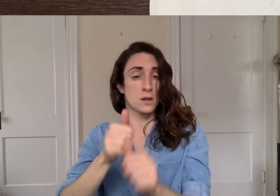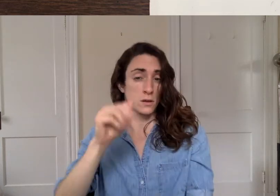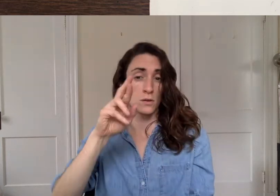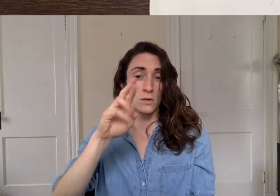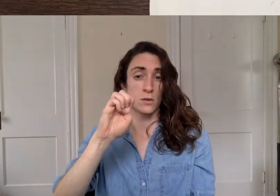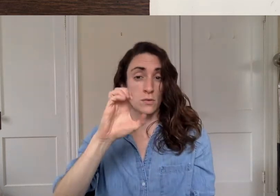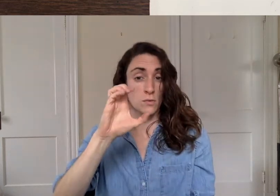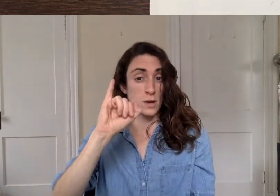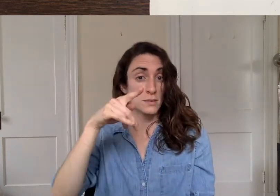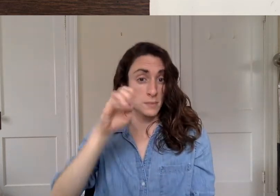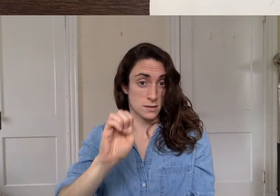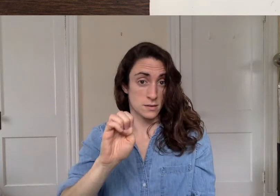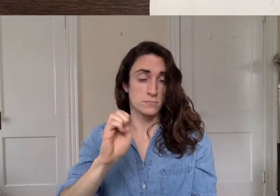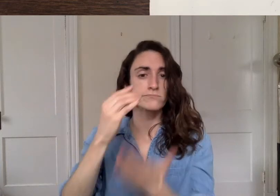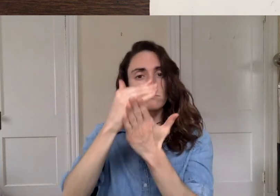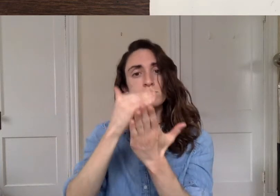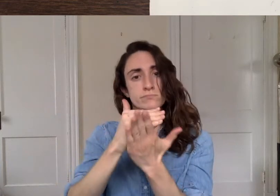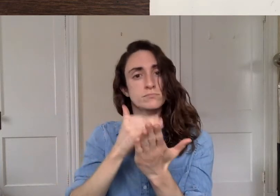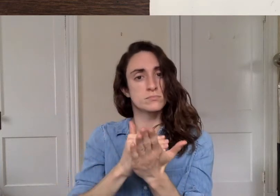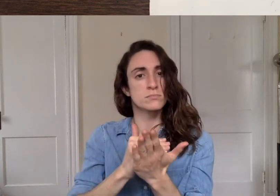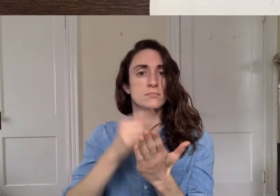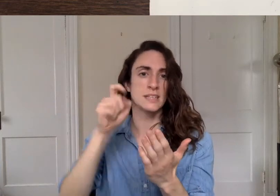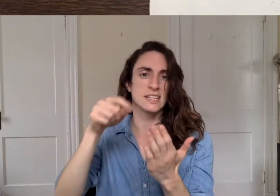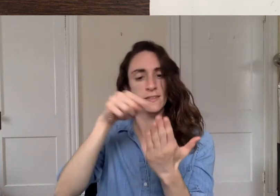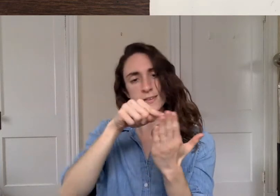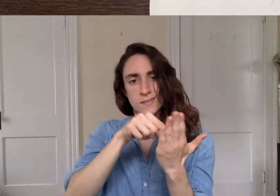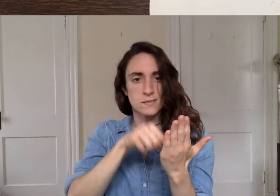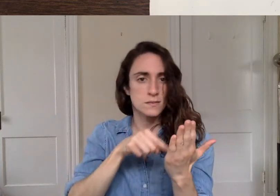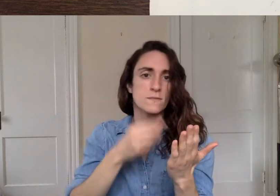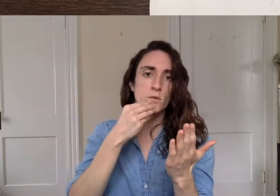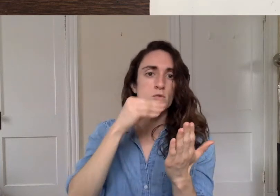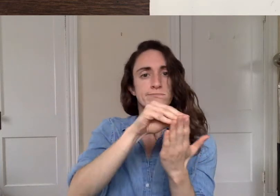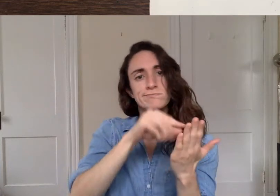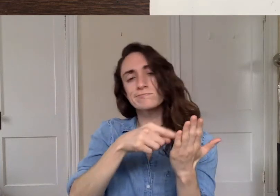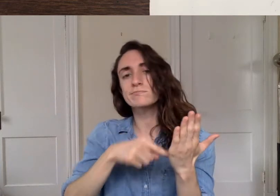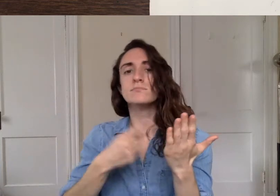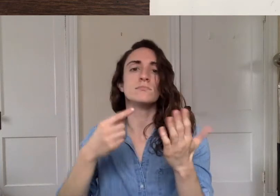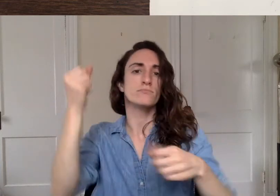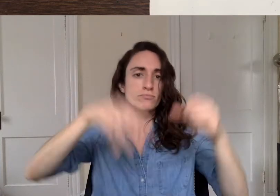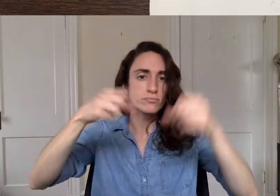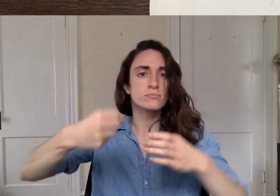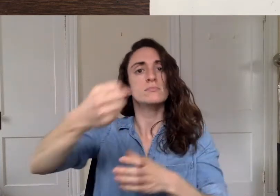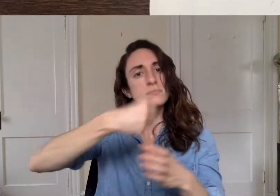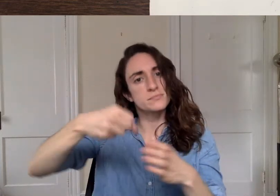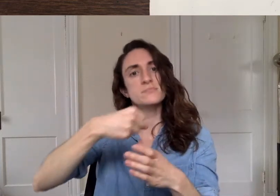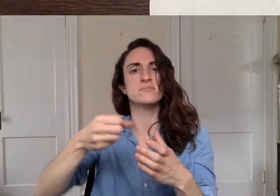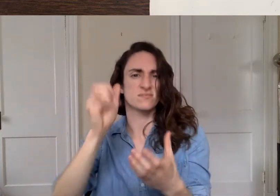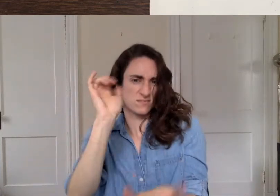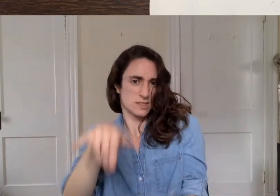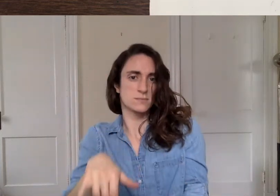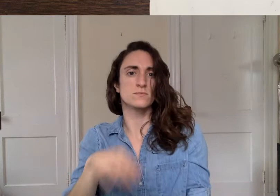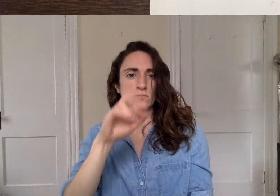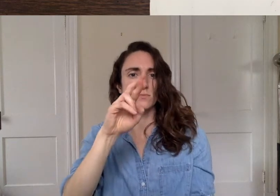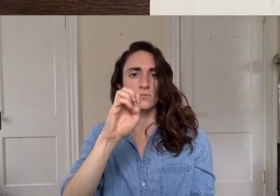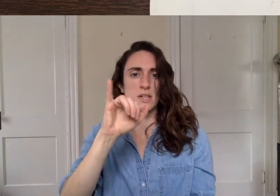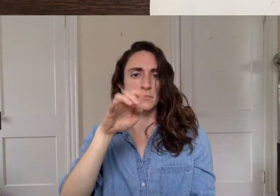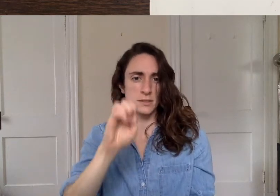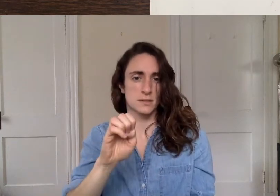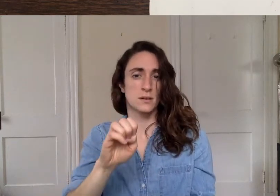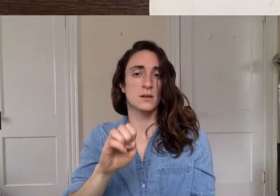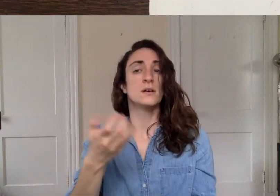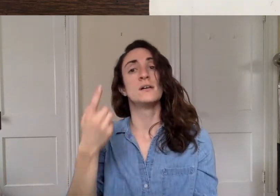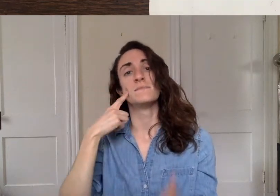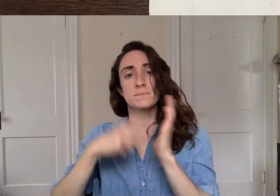maybe you have experience with cooking or baking and following a recipe, a list of ingredients that tells you what you need to put together, mix up, put in the